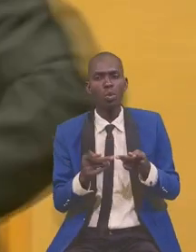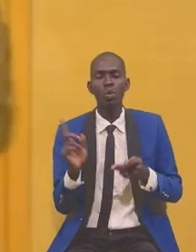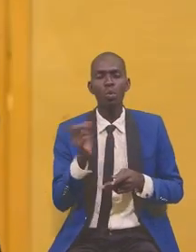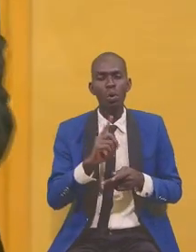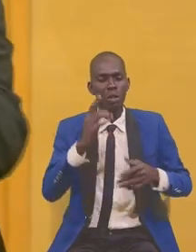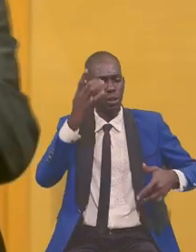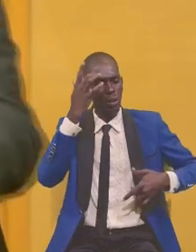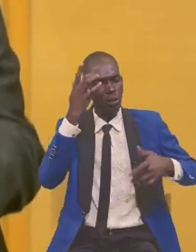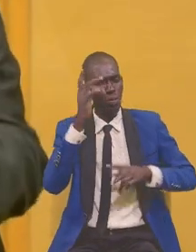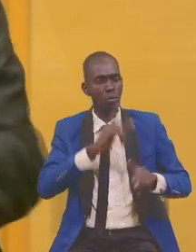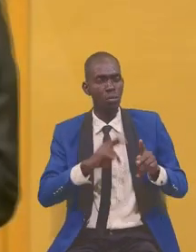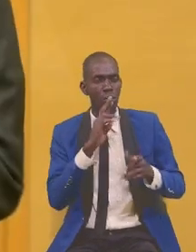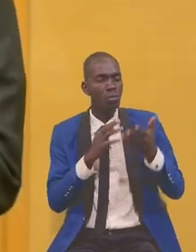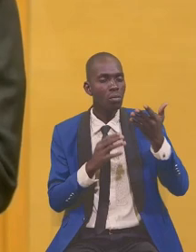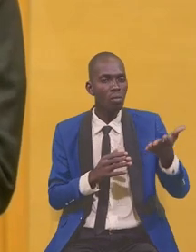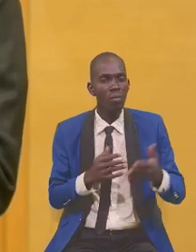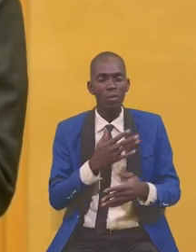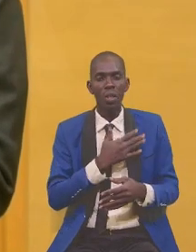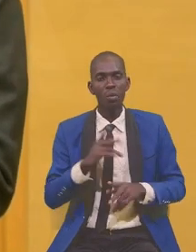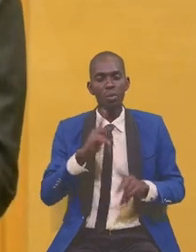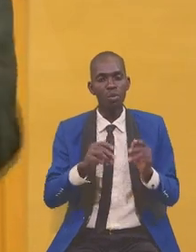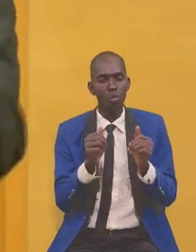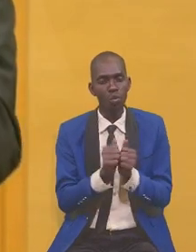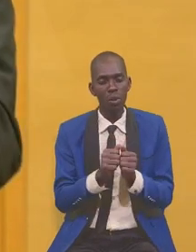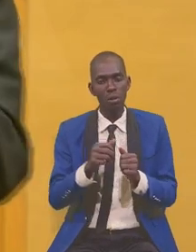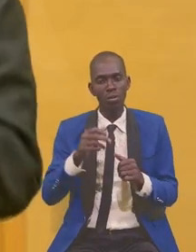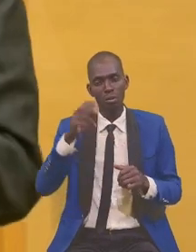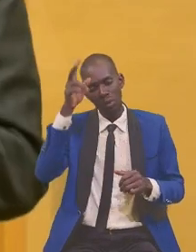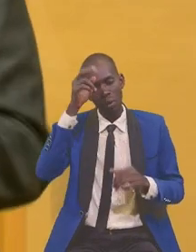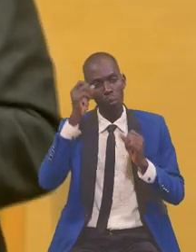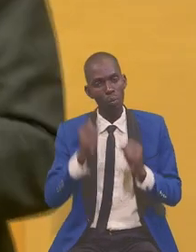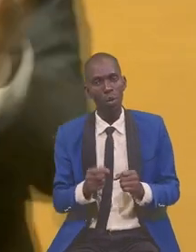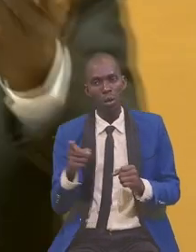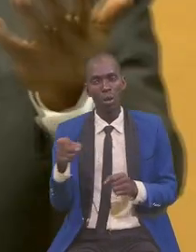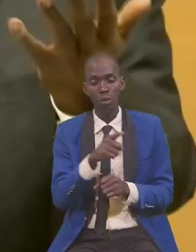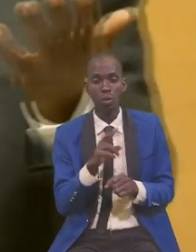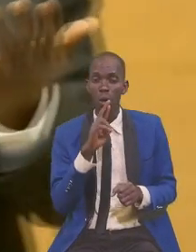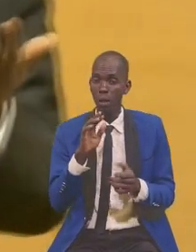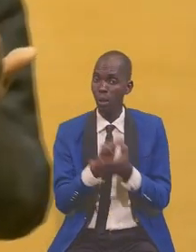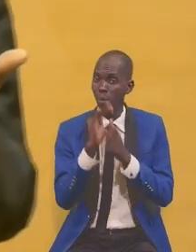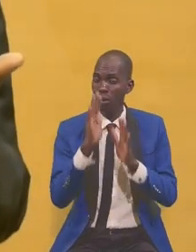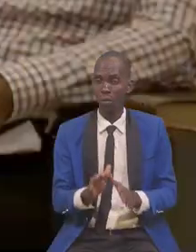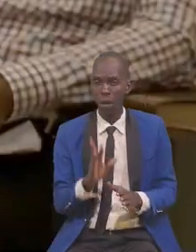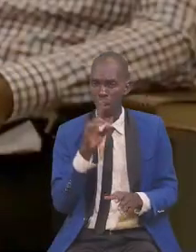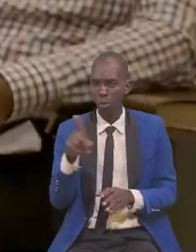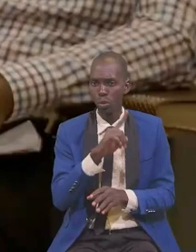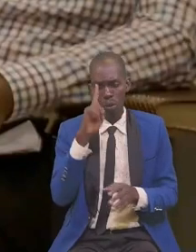are and the demonized people are, and you're a believer. Am I talking to